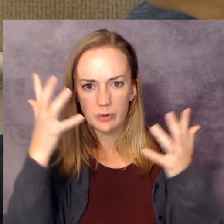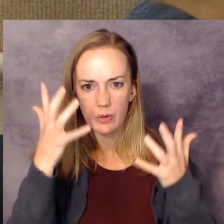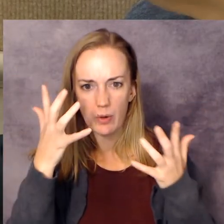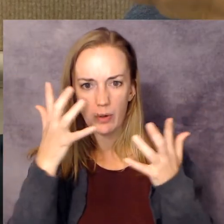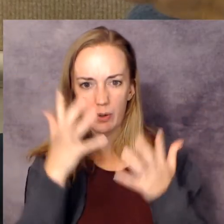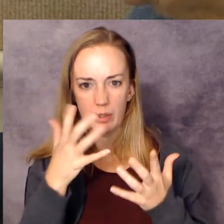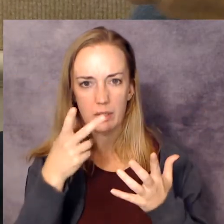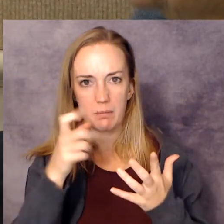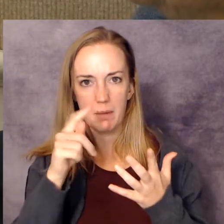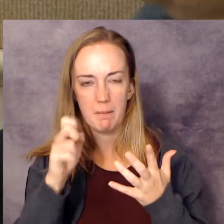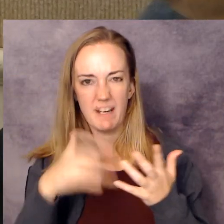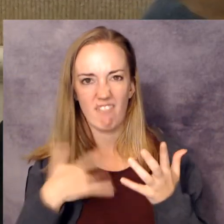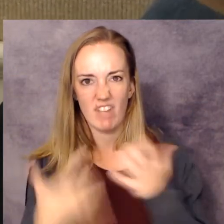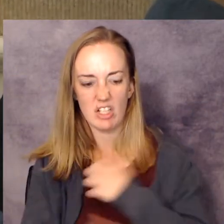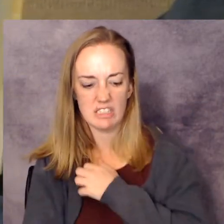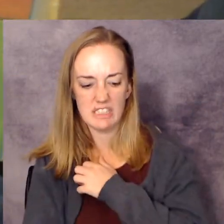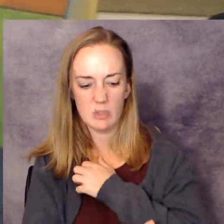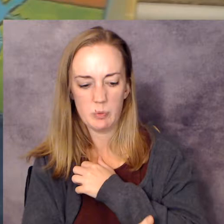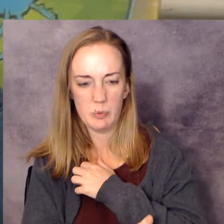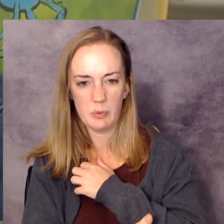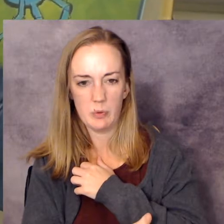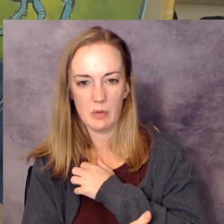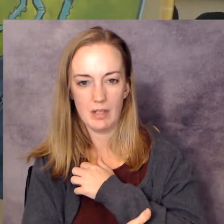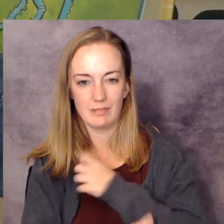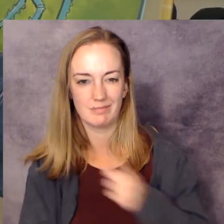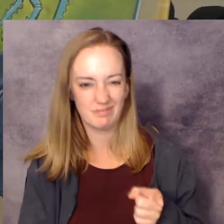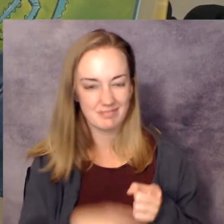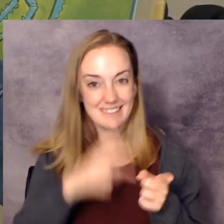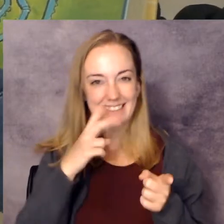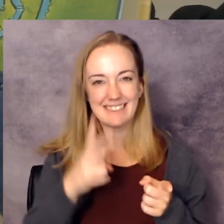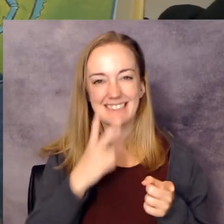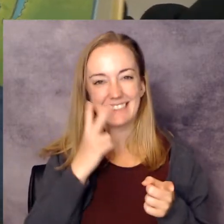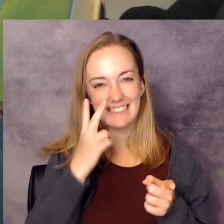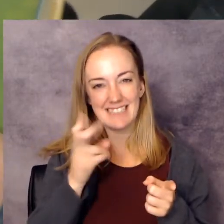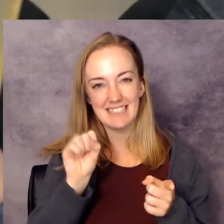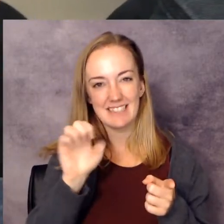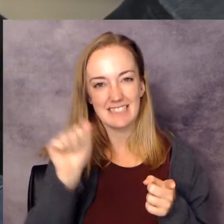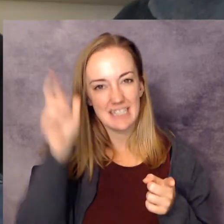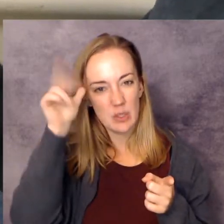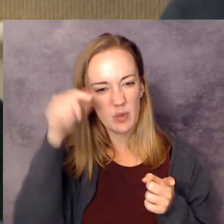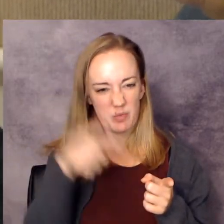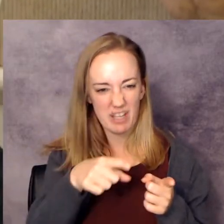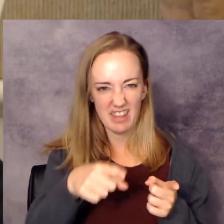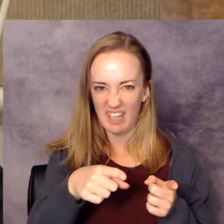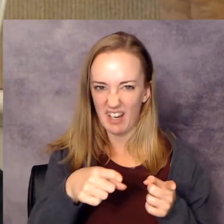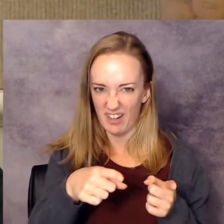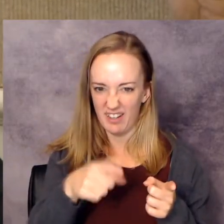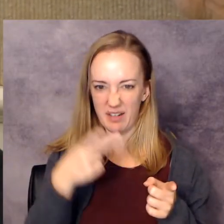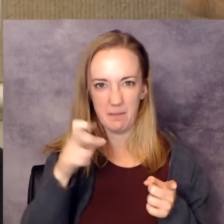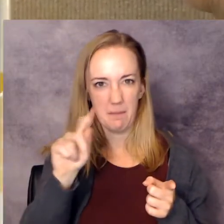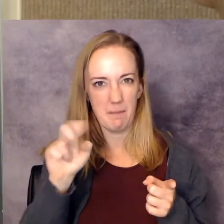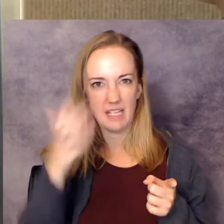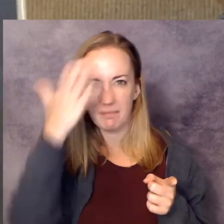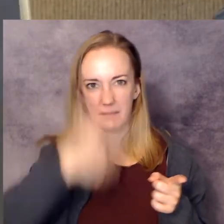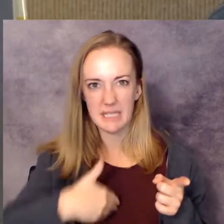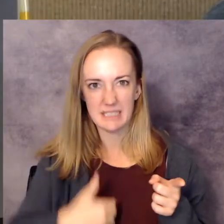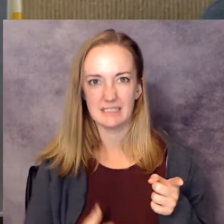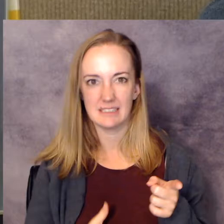but Pete feels a tickle. Look, see, there's the seahorse right outside there.